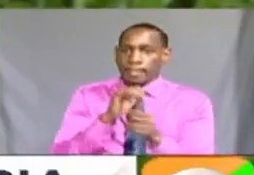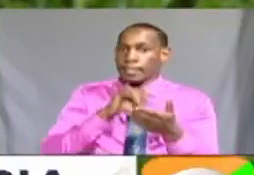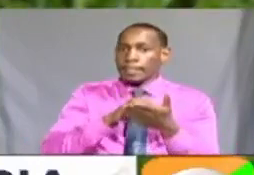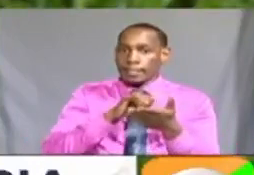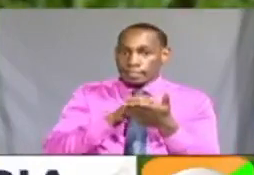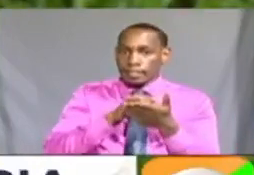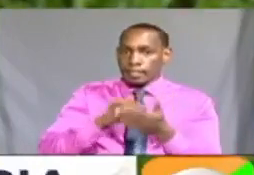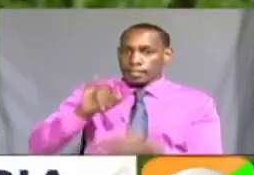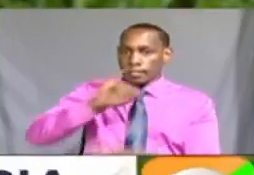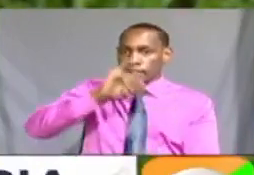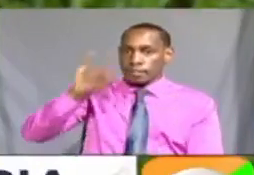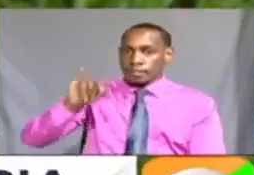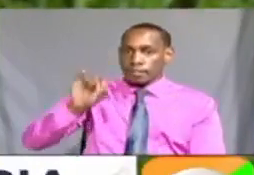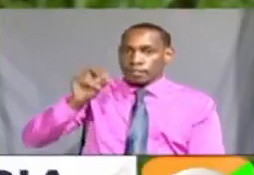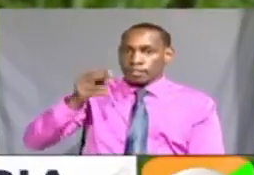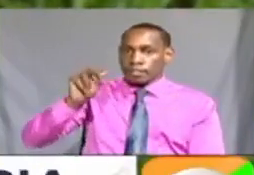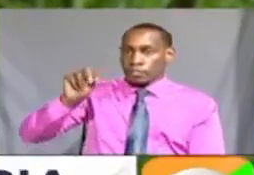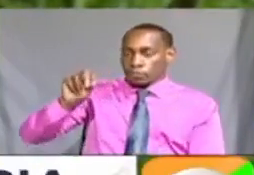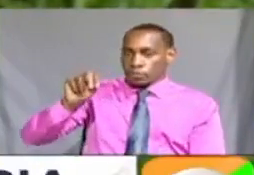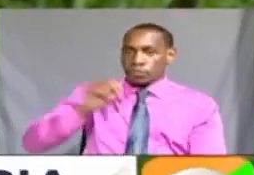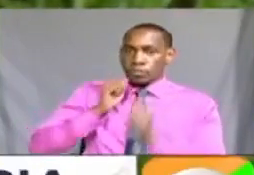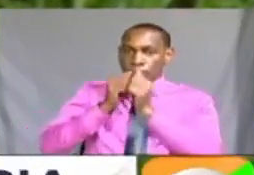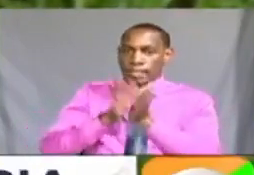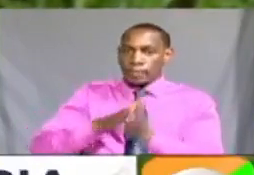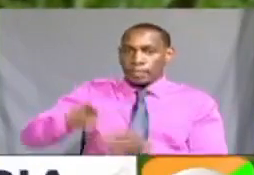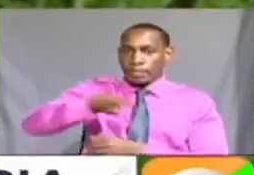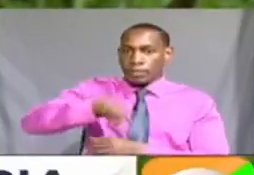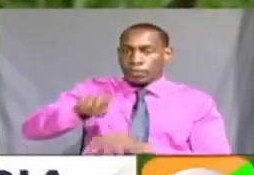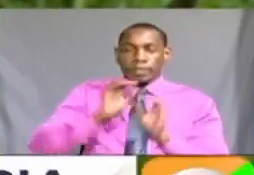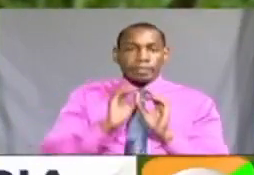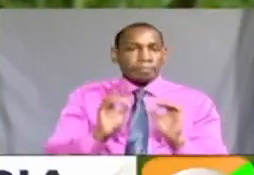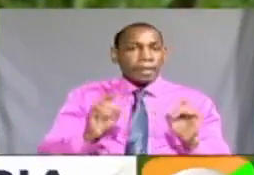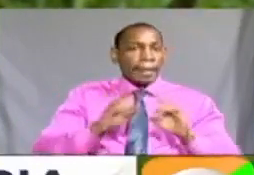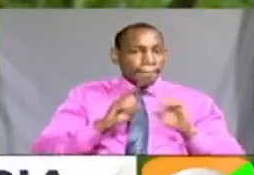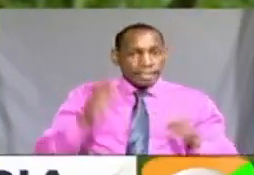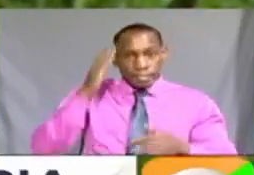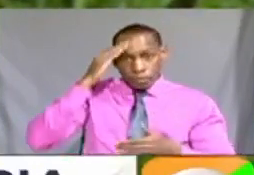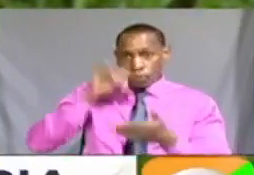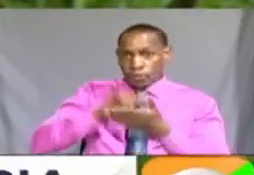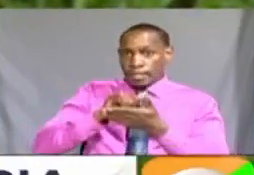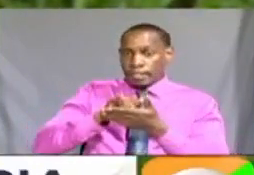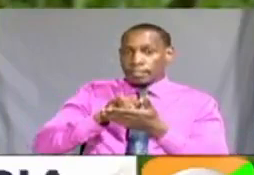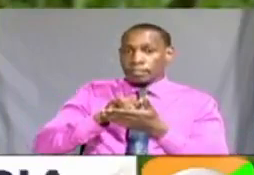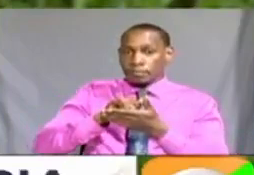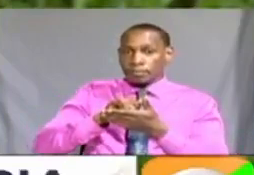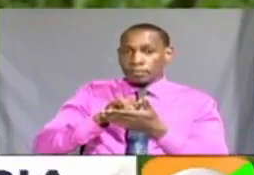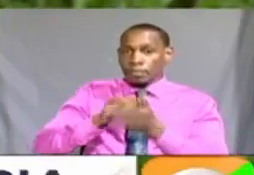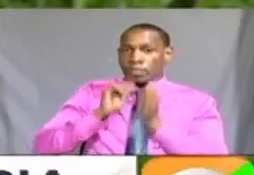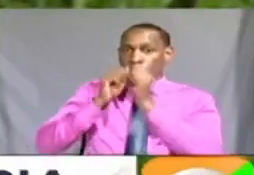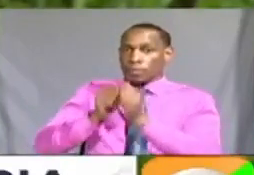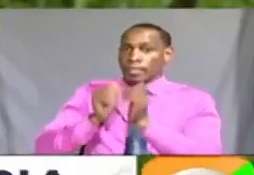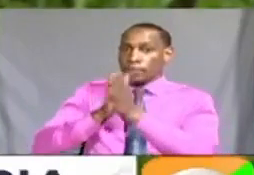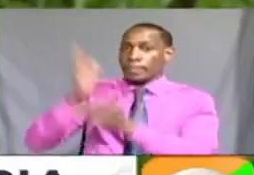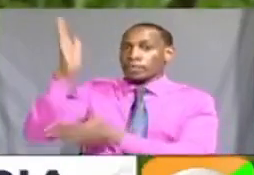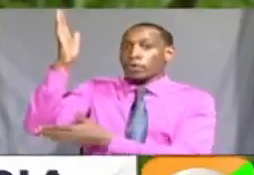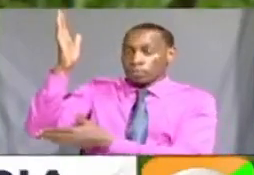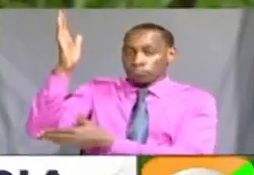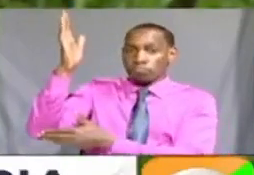that John has not been with us, but we know he has been with his